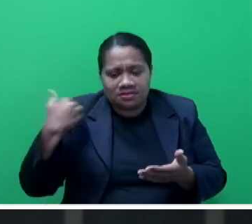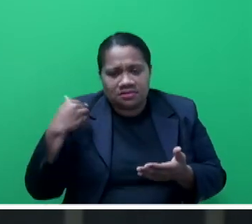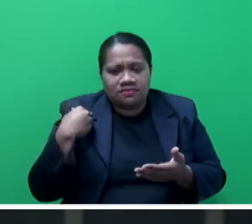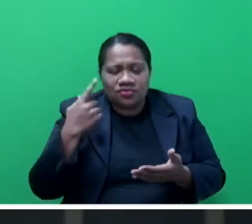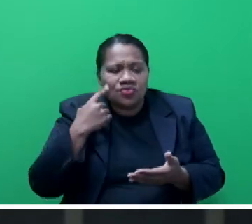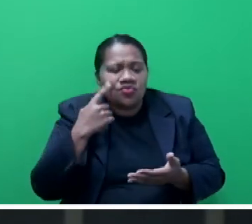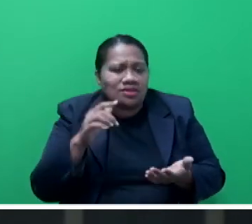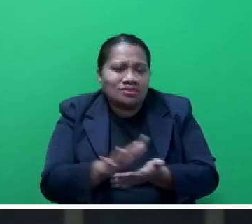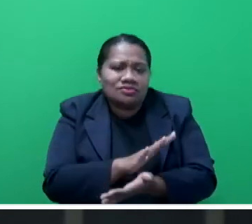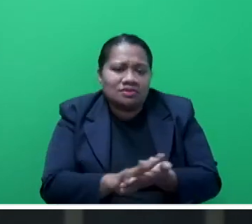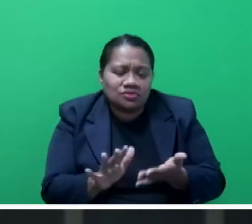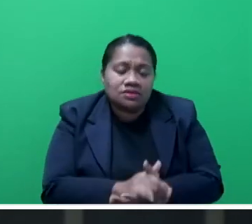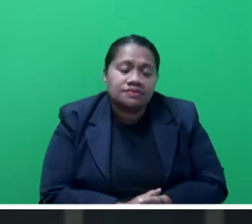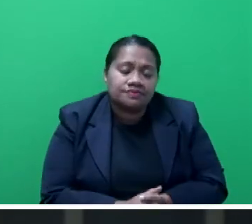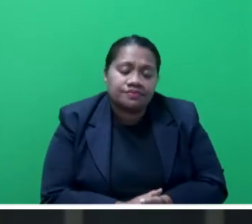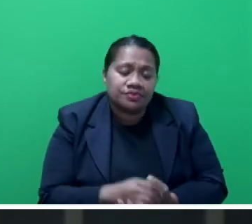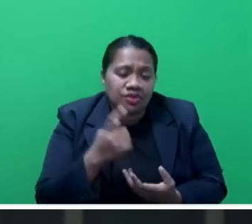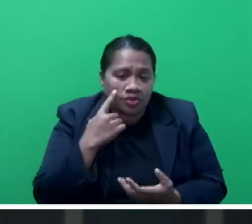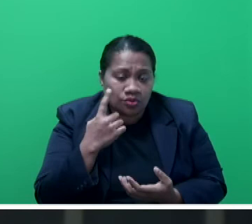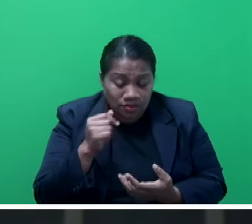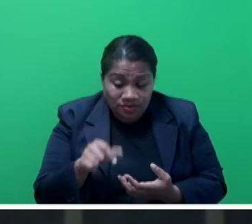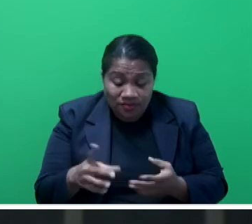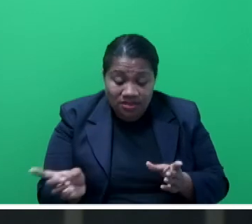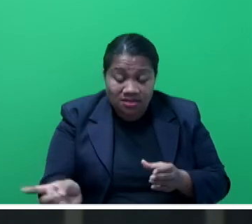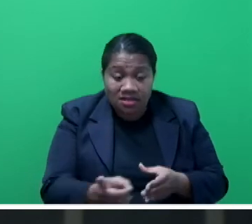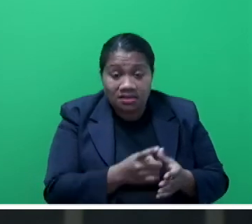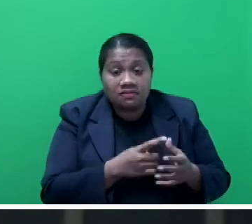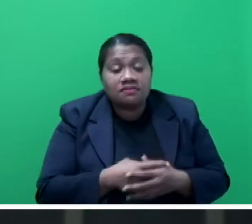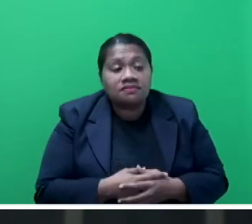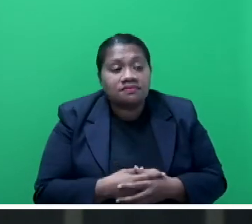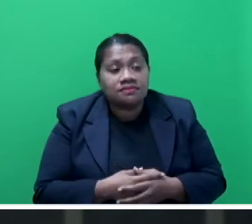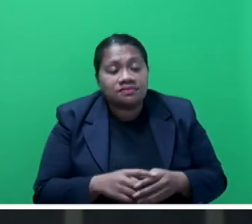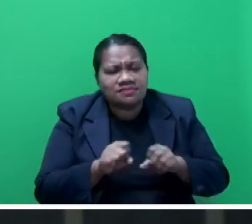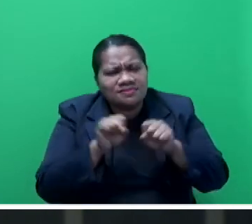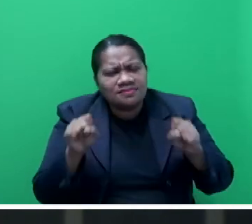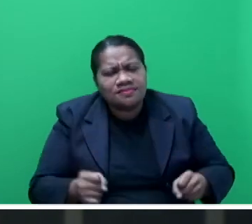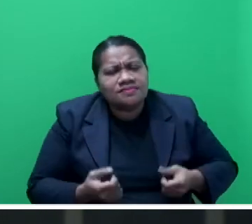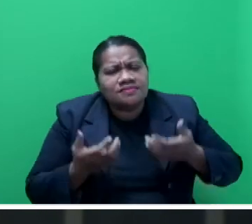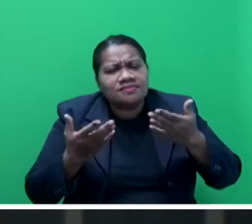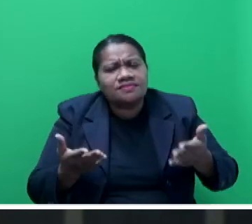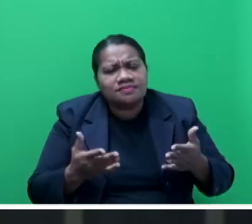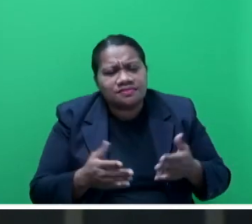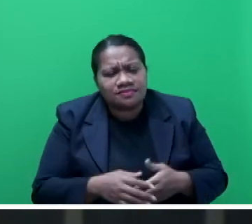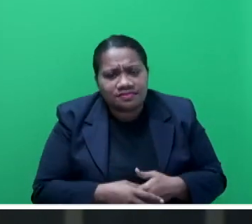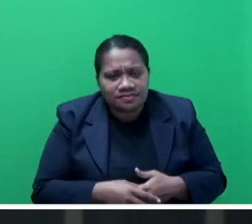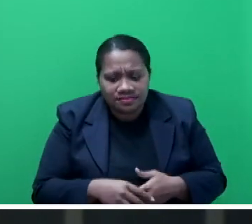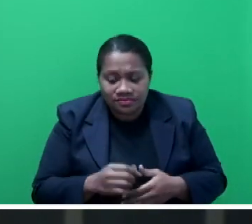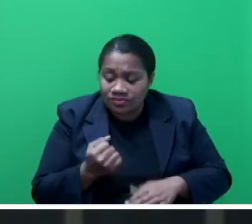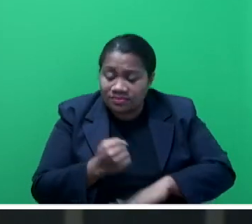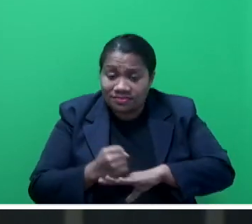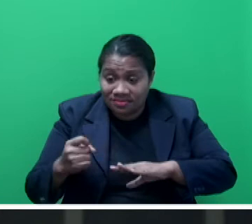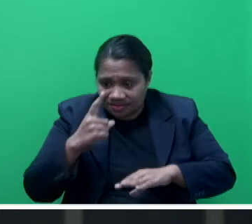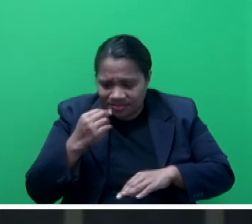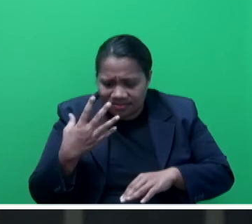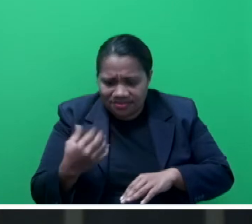disruptions. Automation of data on WEF's SCADA systems provides an edge to the authority to have a proactive